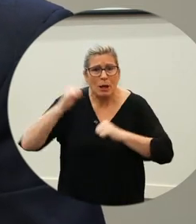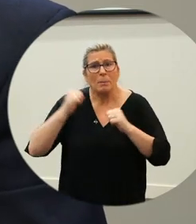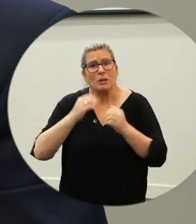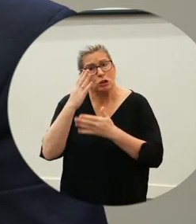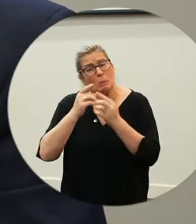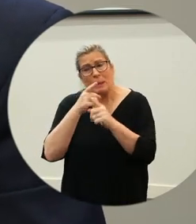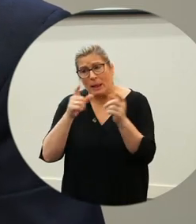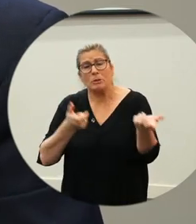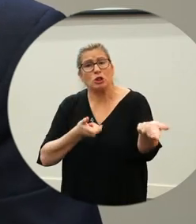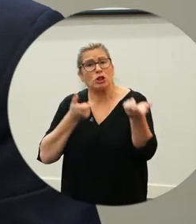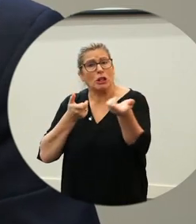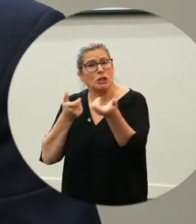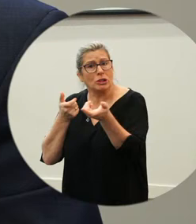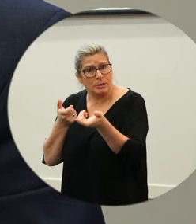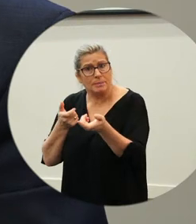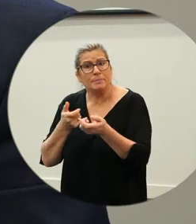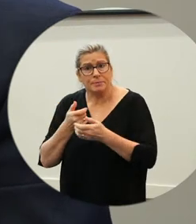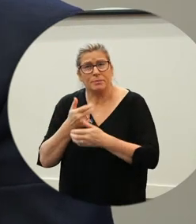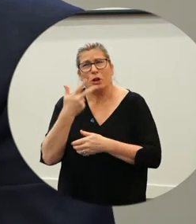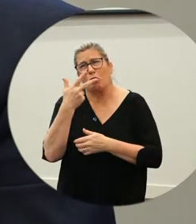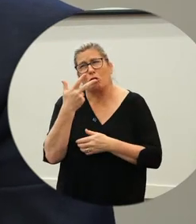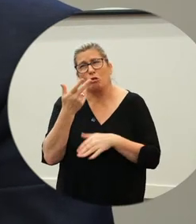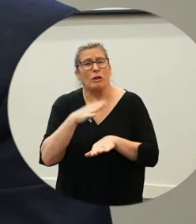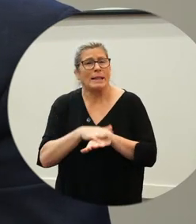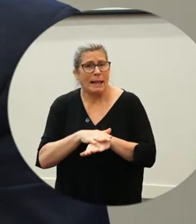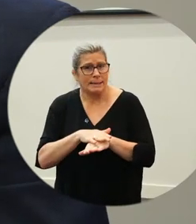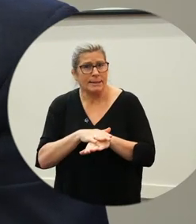shot. There were 3 deaths.